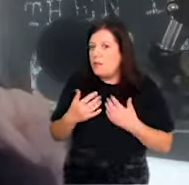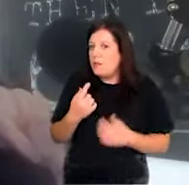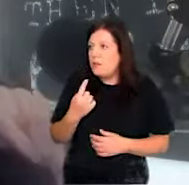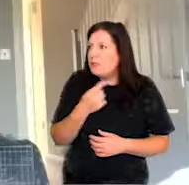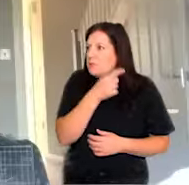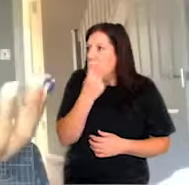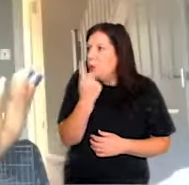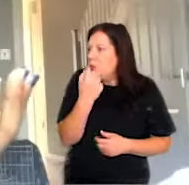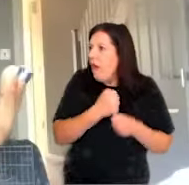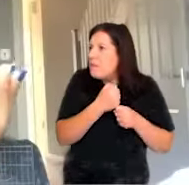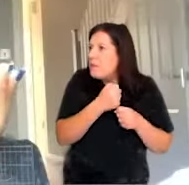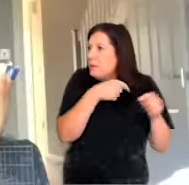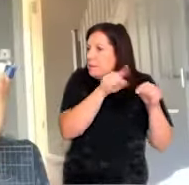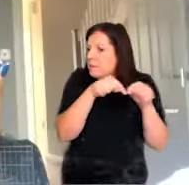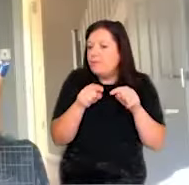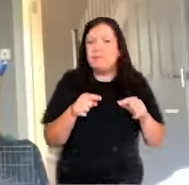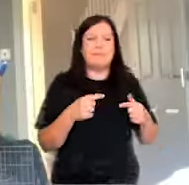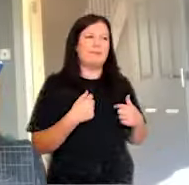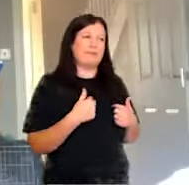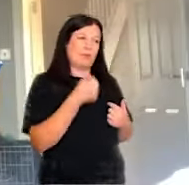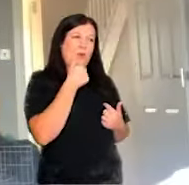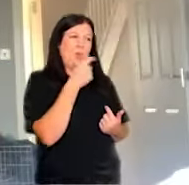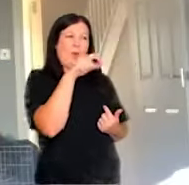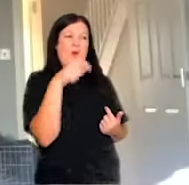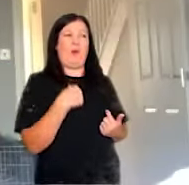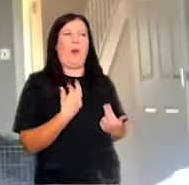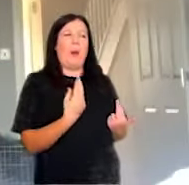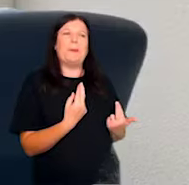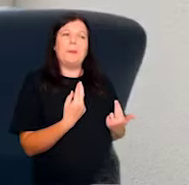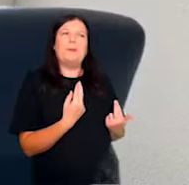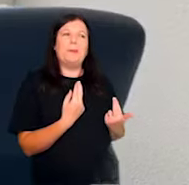who? We can hope, Stevie.